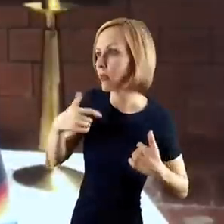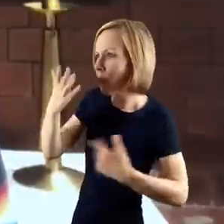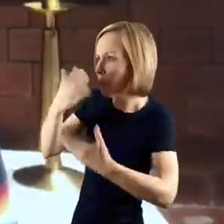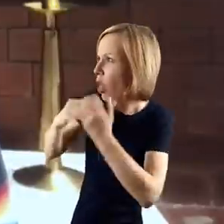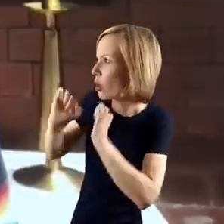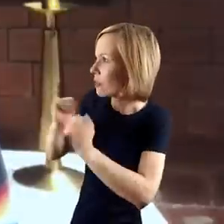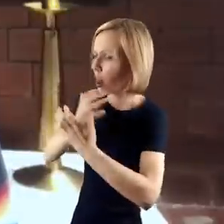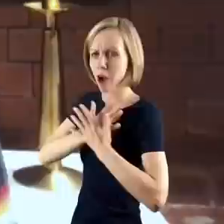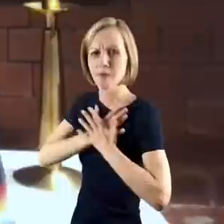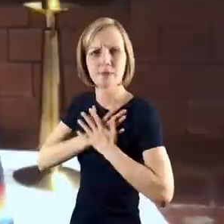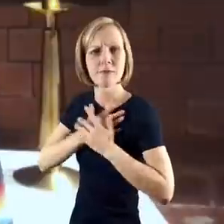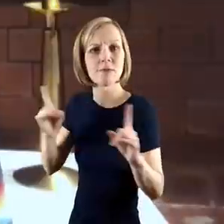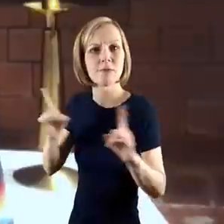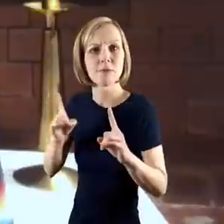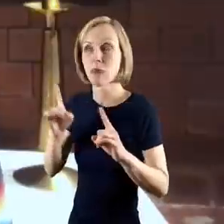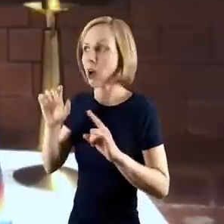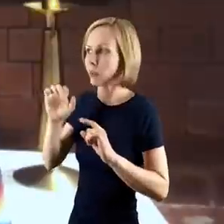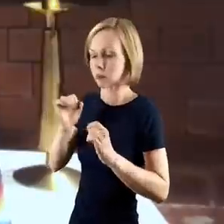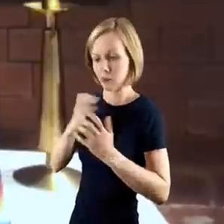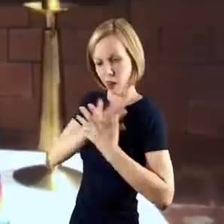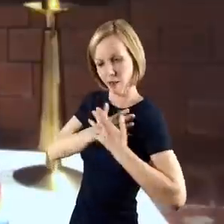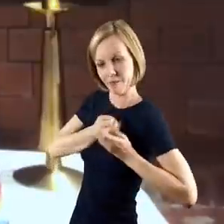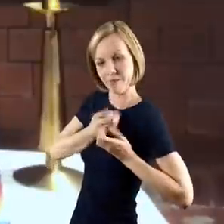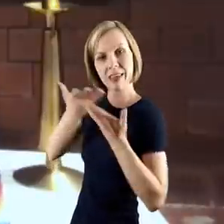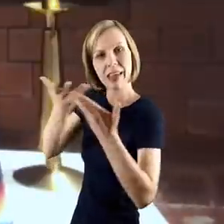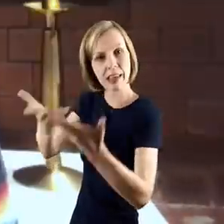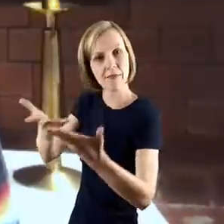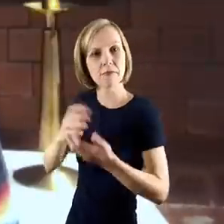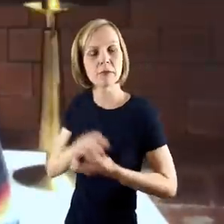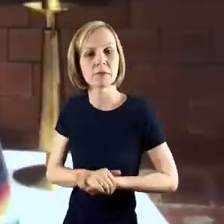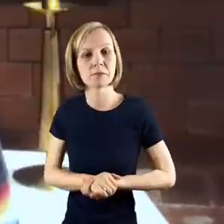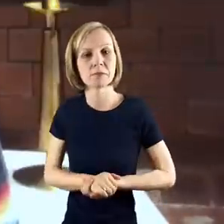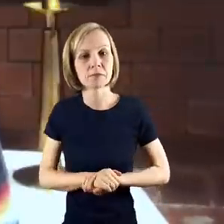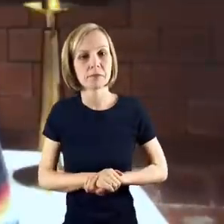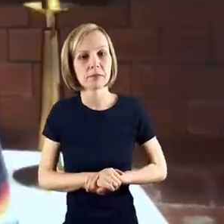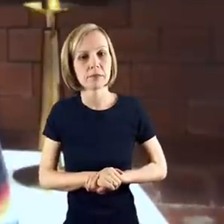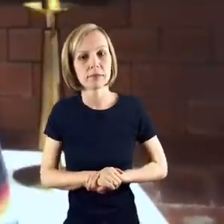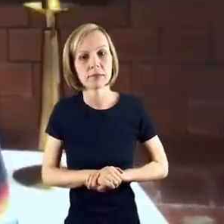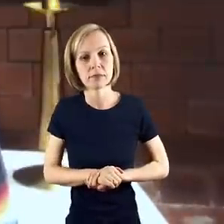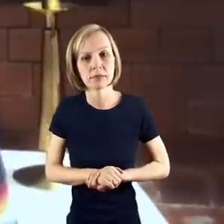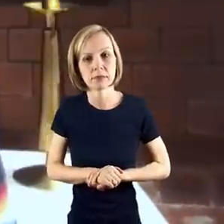me, as well as maybe offering something of God's love to them.